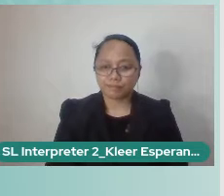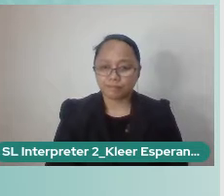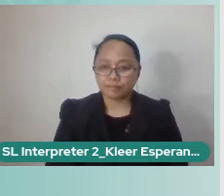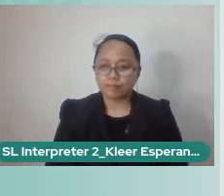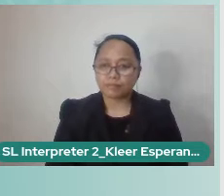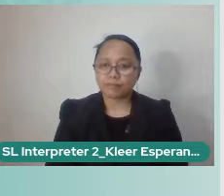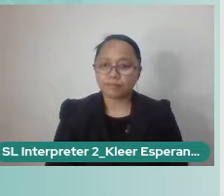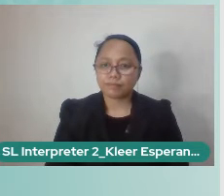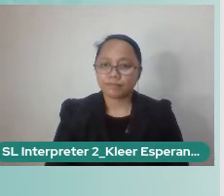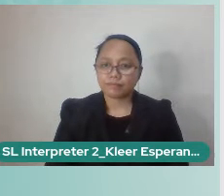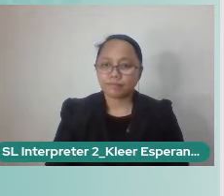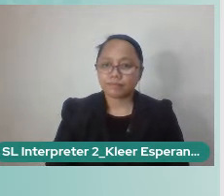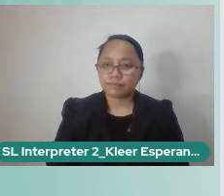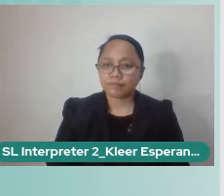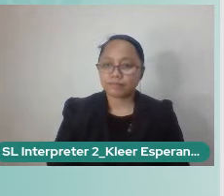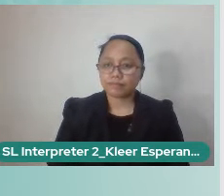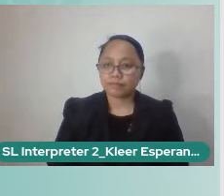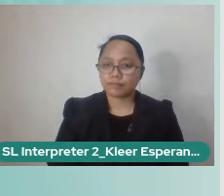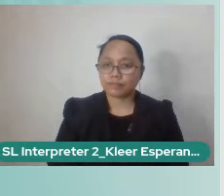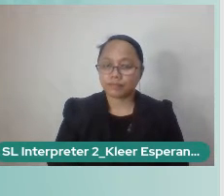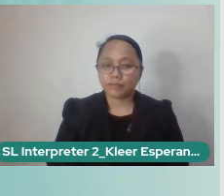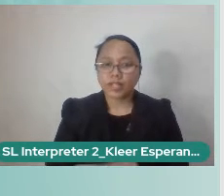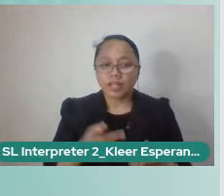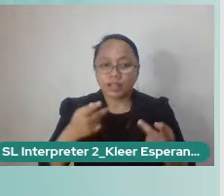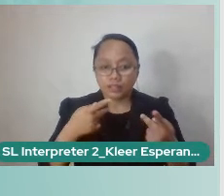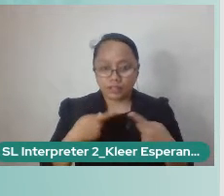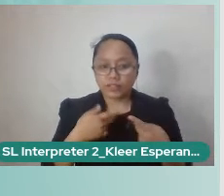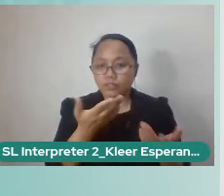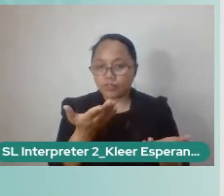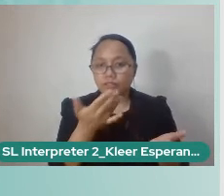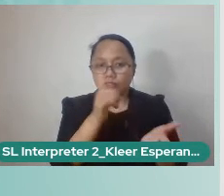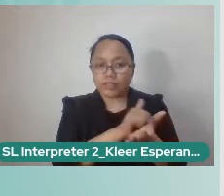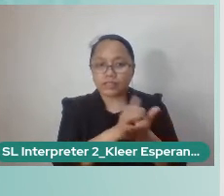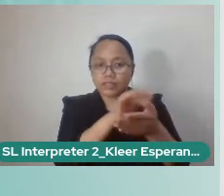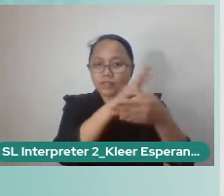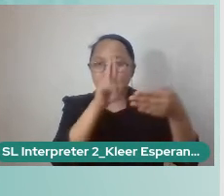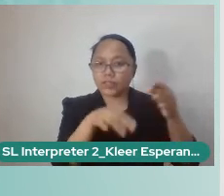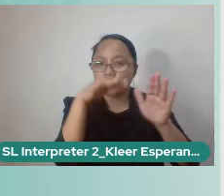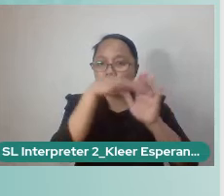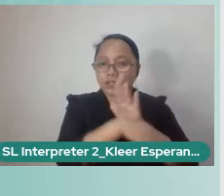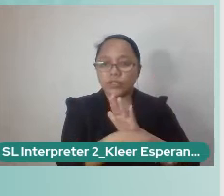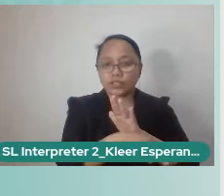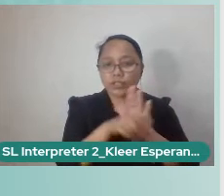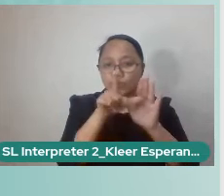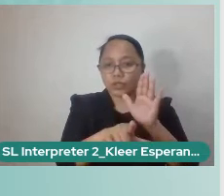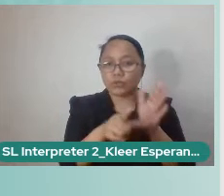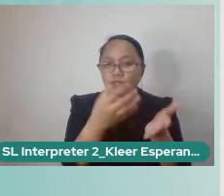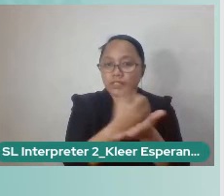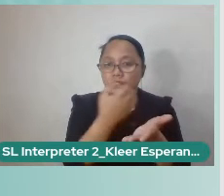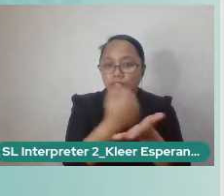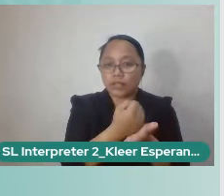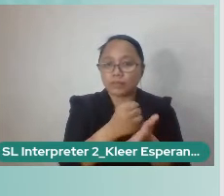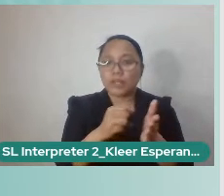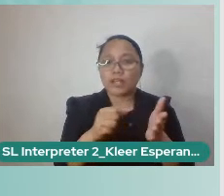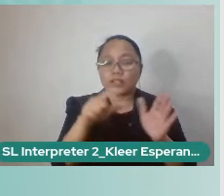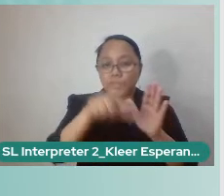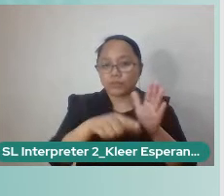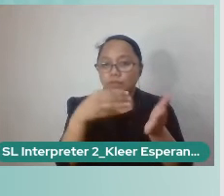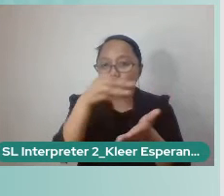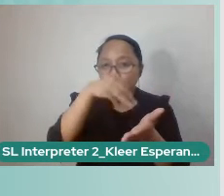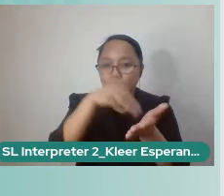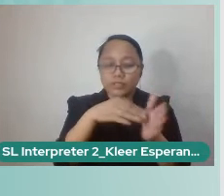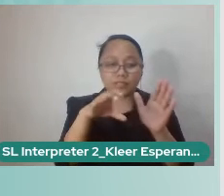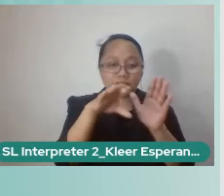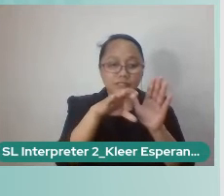saved? Well, I showed you rates before, but this is actually lives saved across 78 LMIC. And again, if I draw your attention to the purple